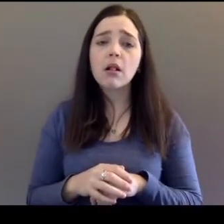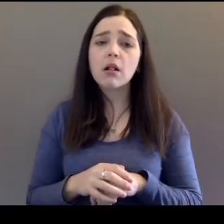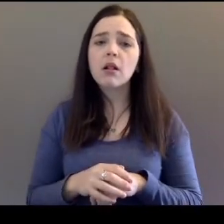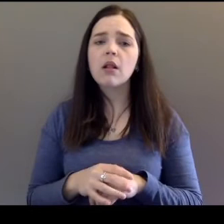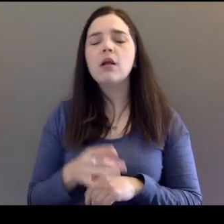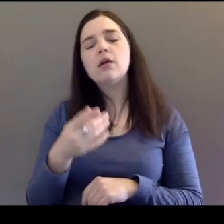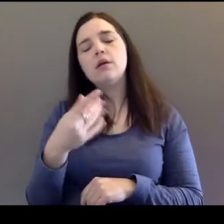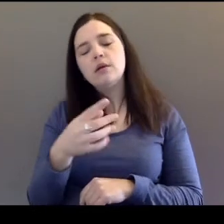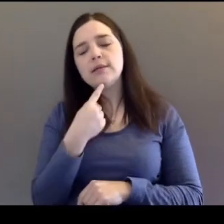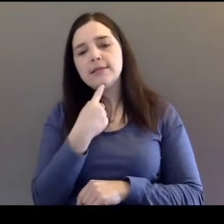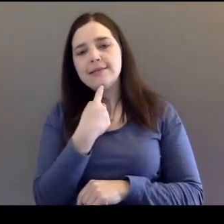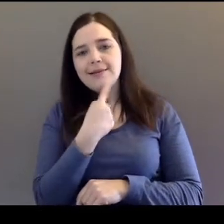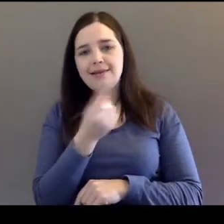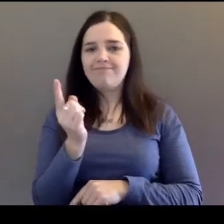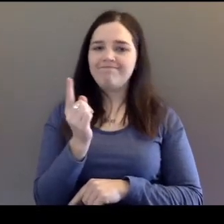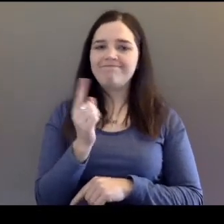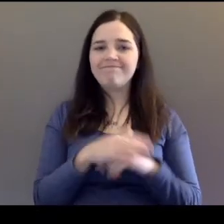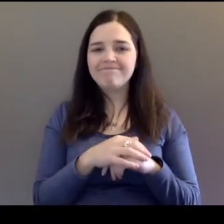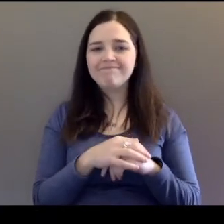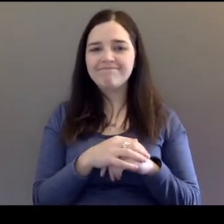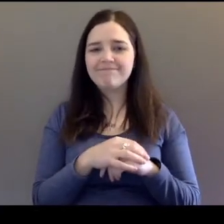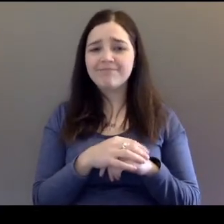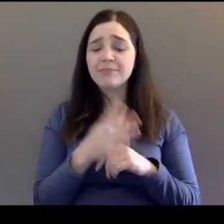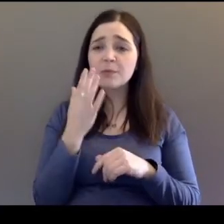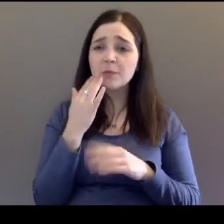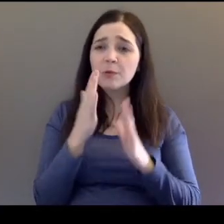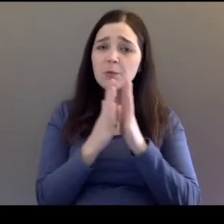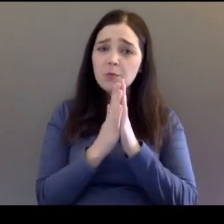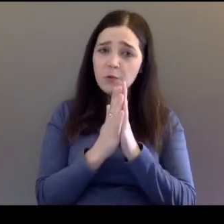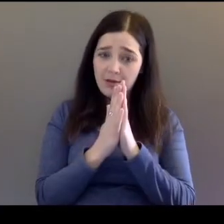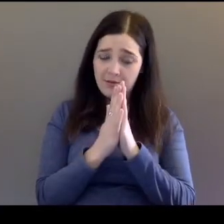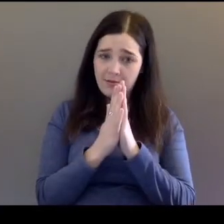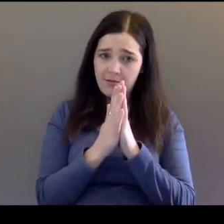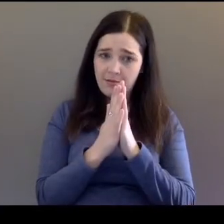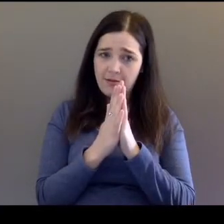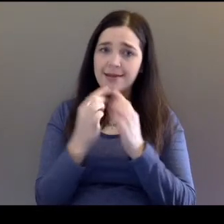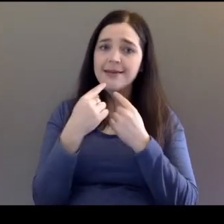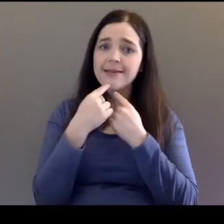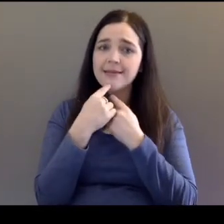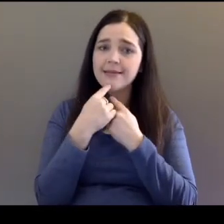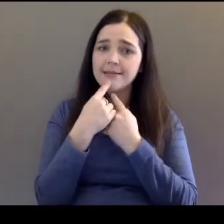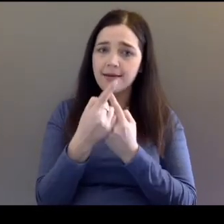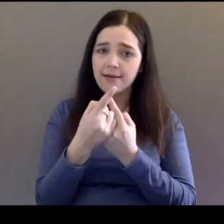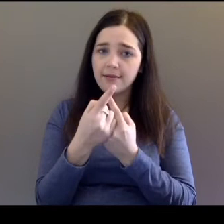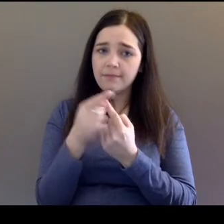He said to them, when you pray, say,